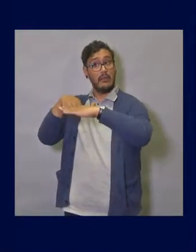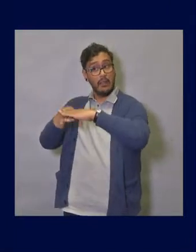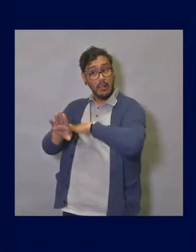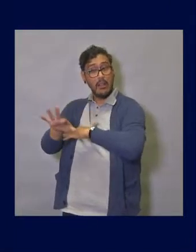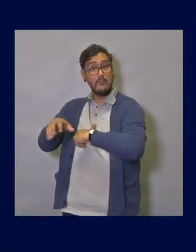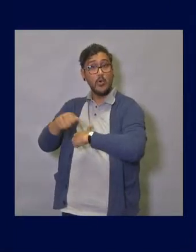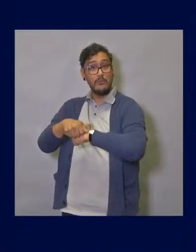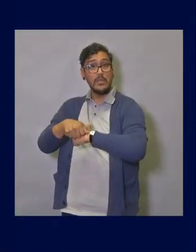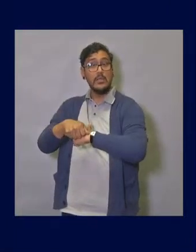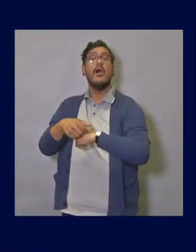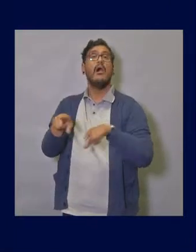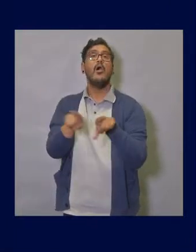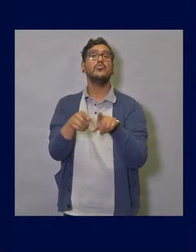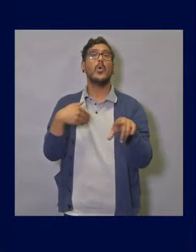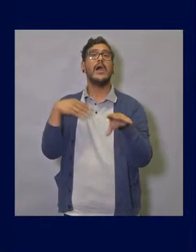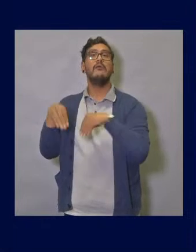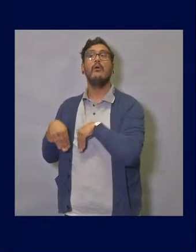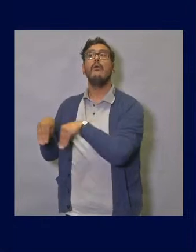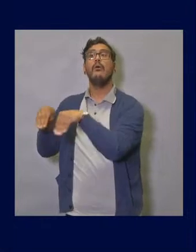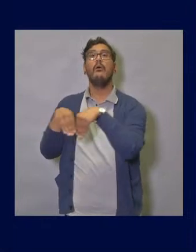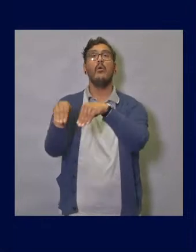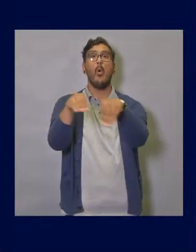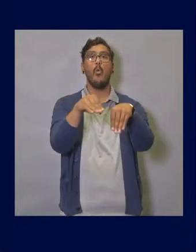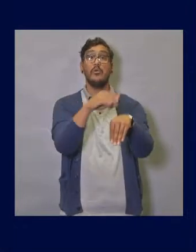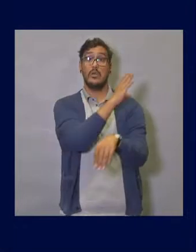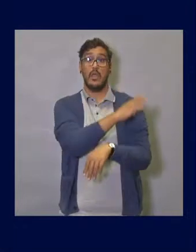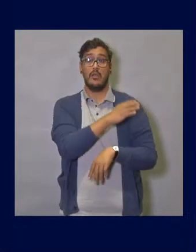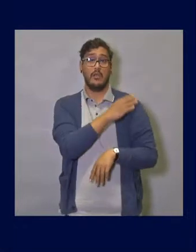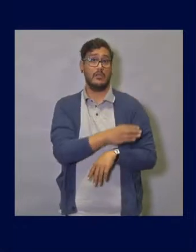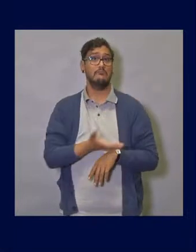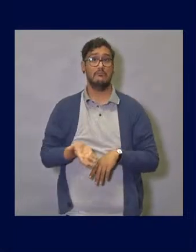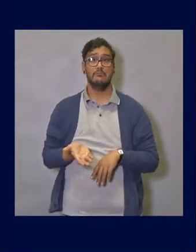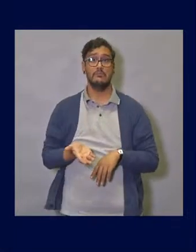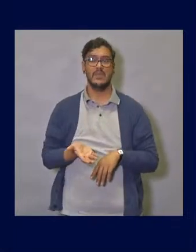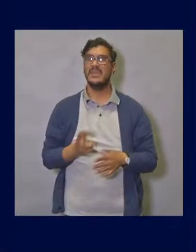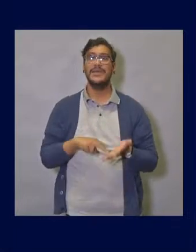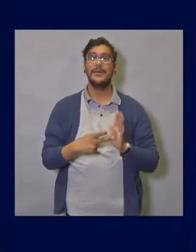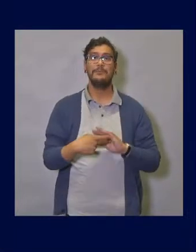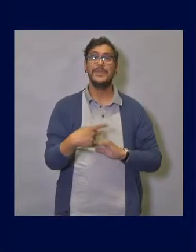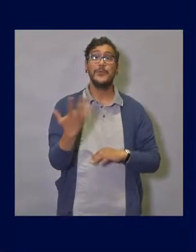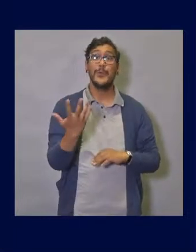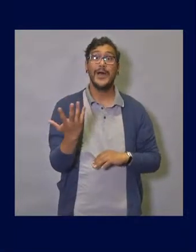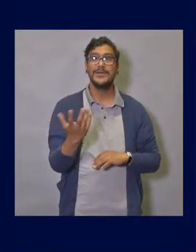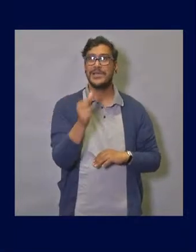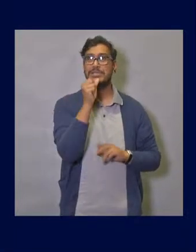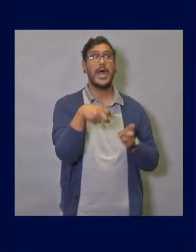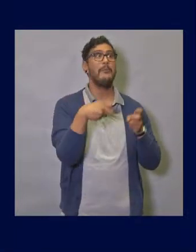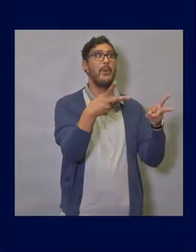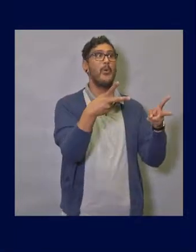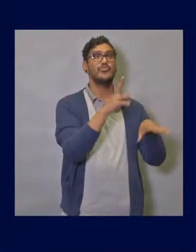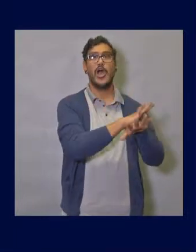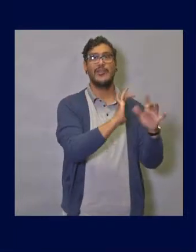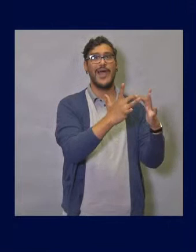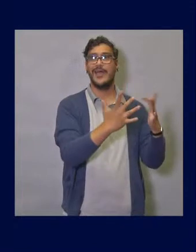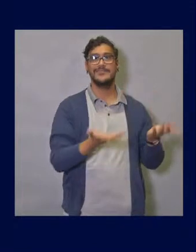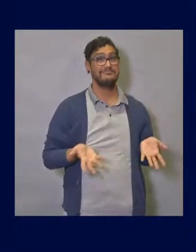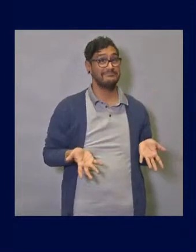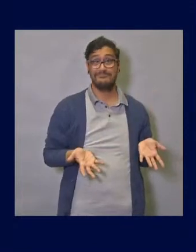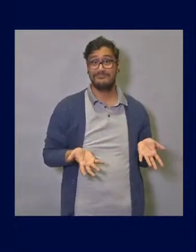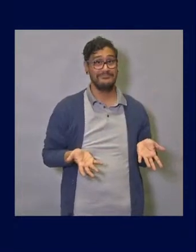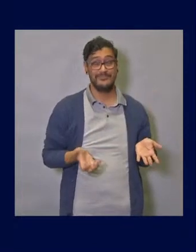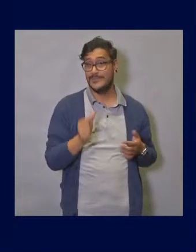far to be vaccinated. And this means not posting those clinics on publicly available websites where,